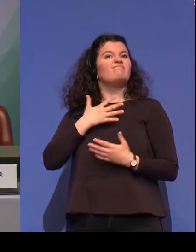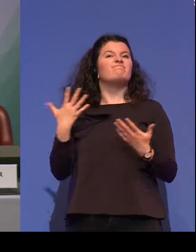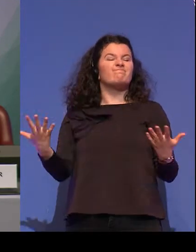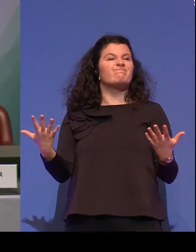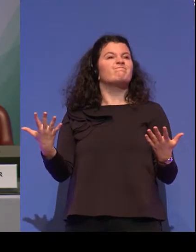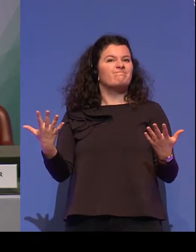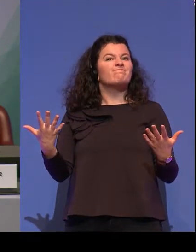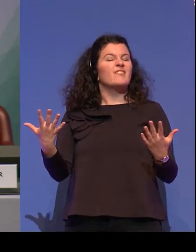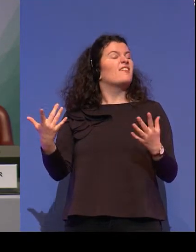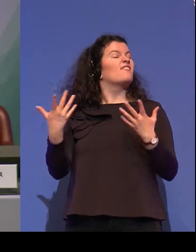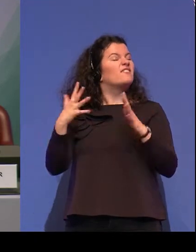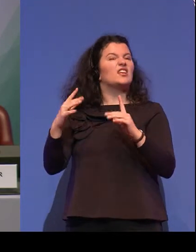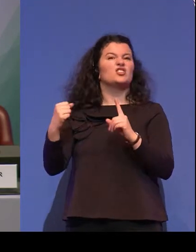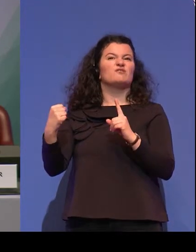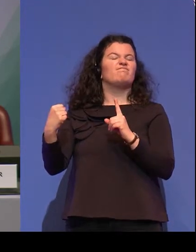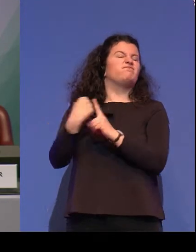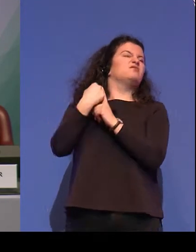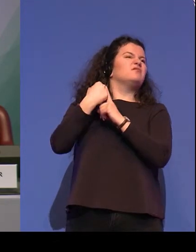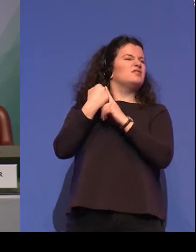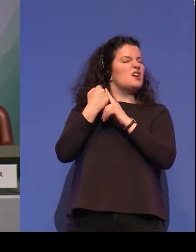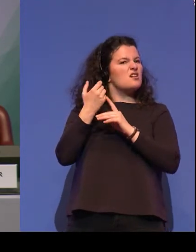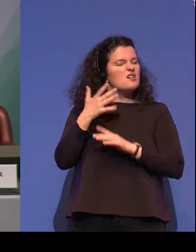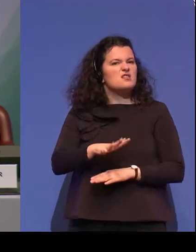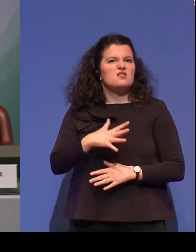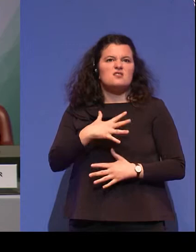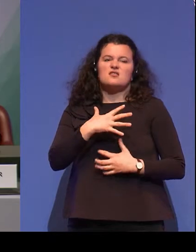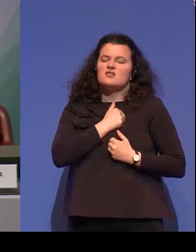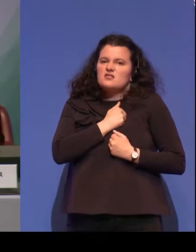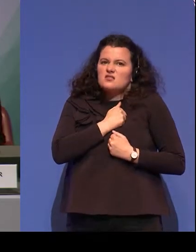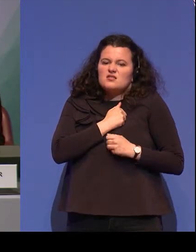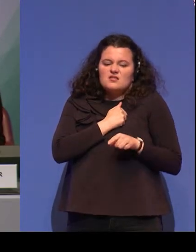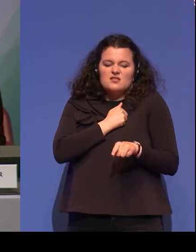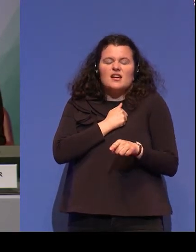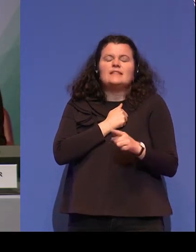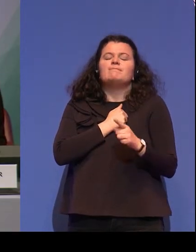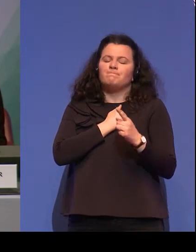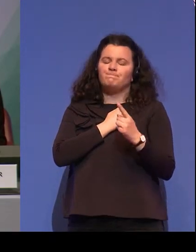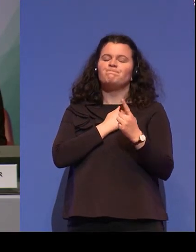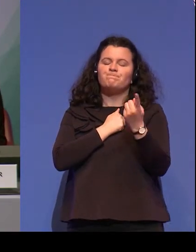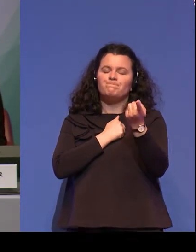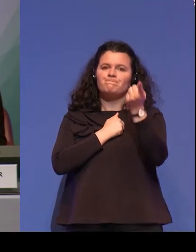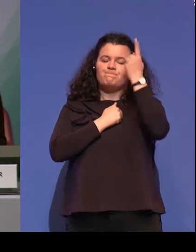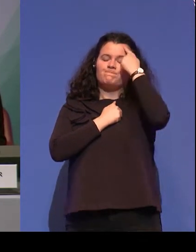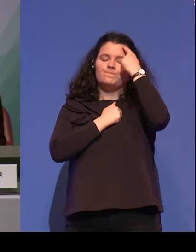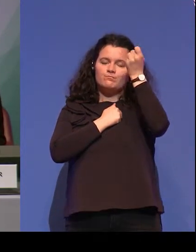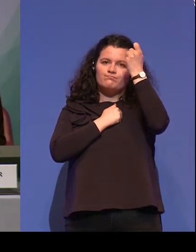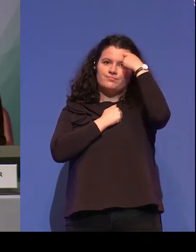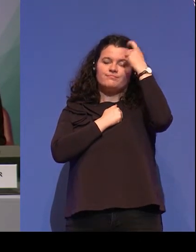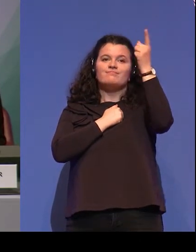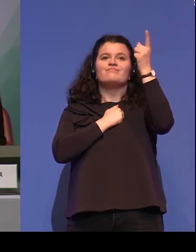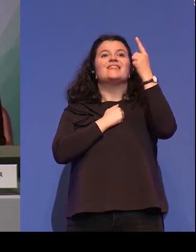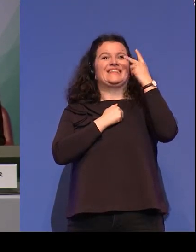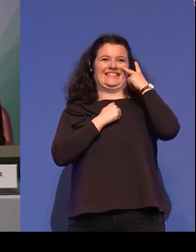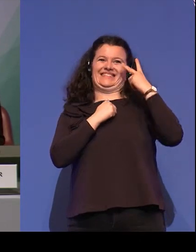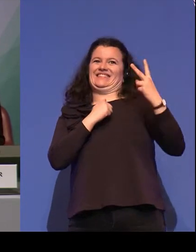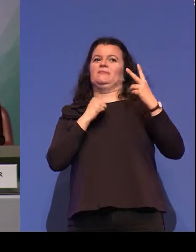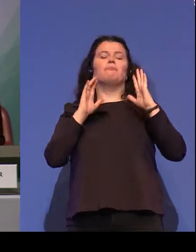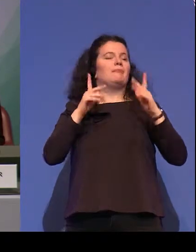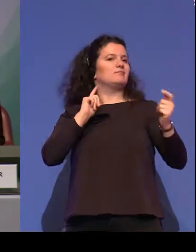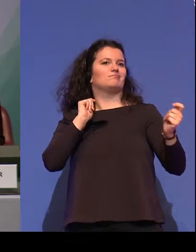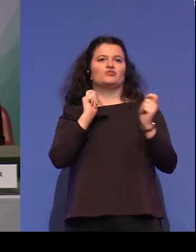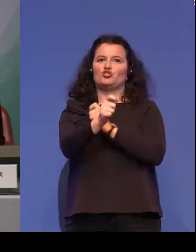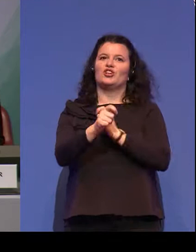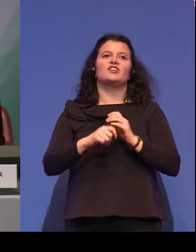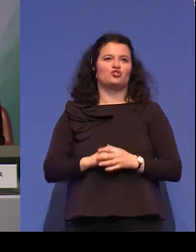of tragic experience, to come to this conclusion. After only a lot of devastating floods,